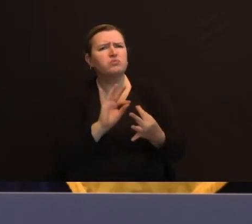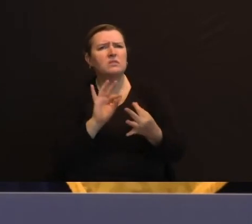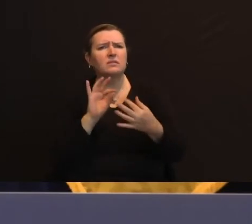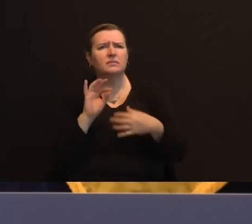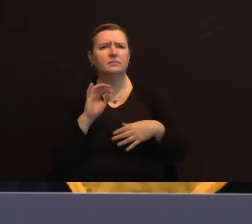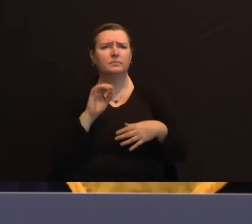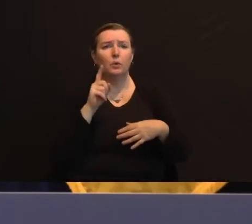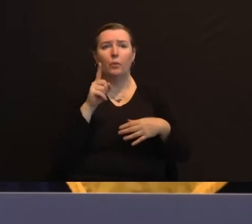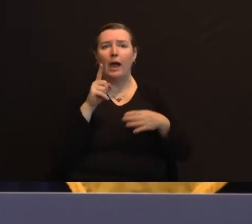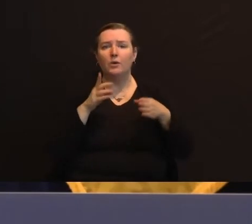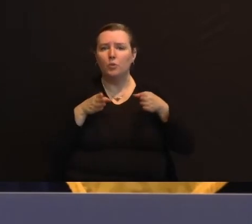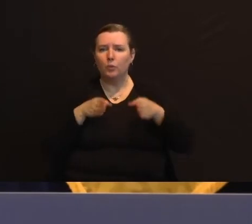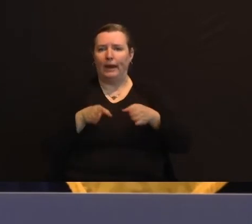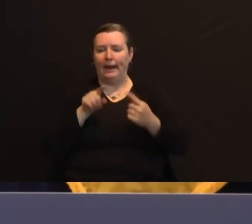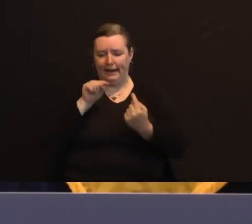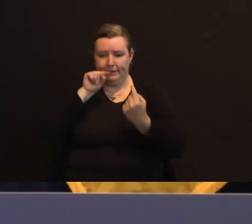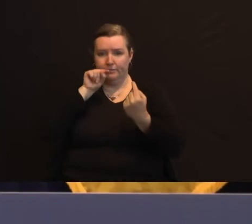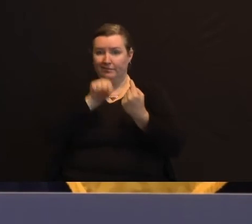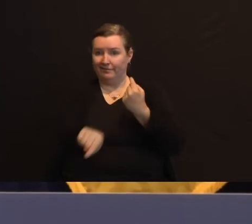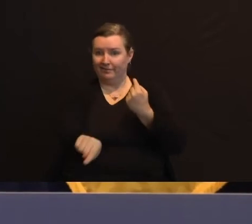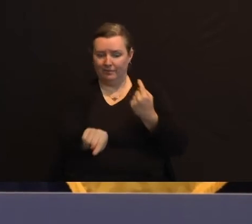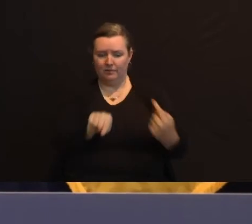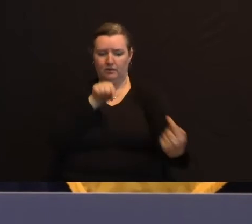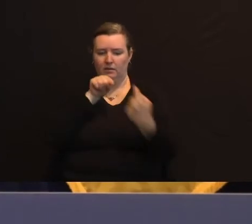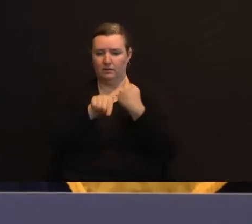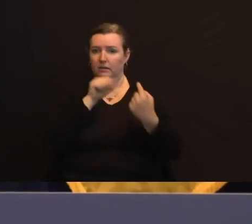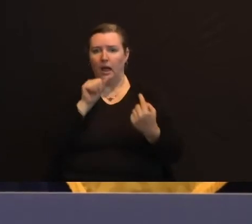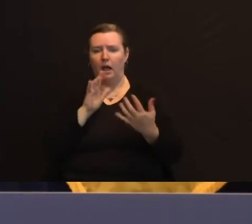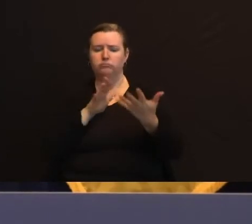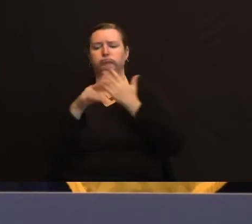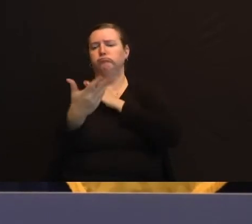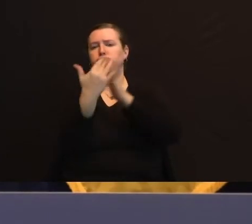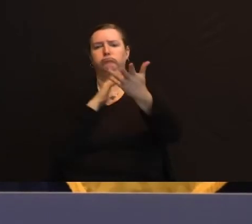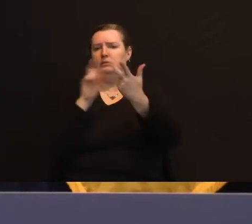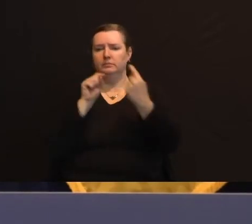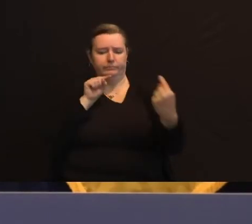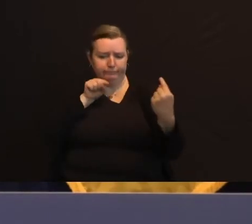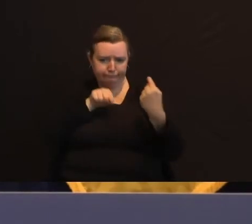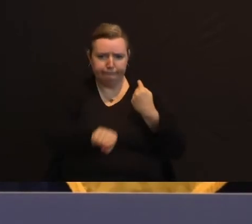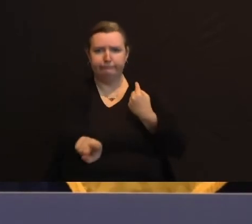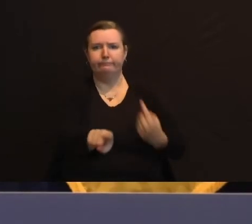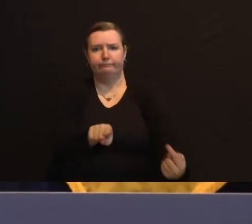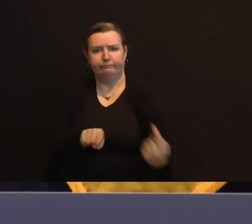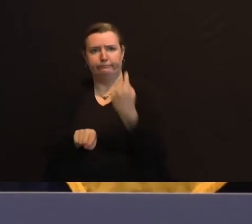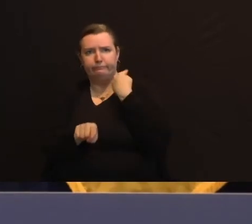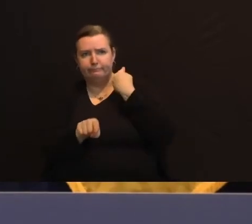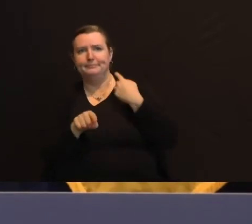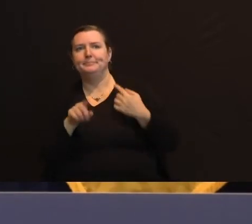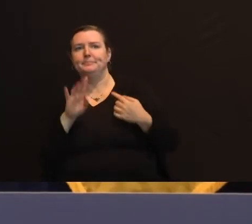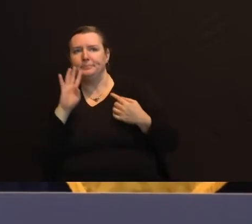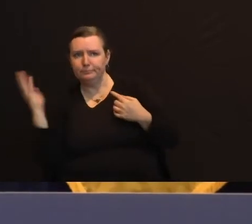stairs, one-way halls, no use of lockers, plexiglass,